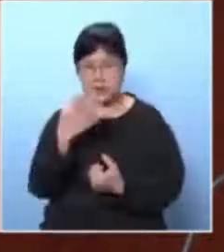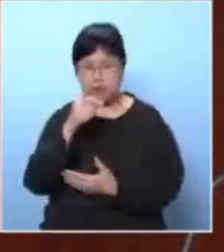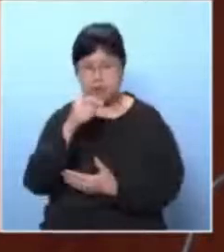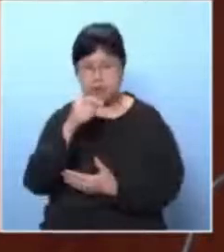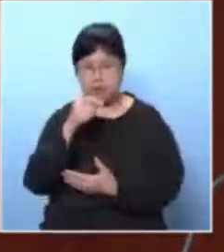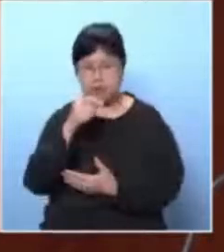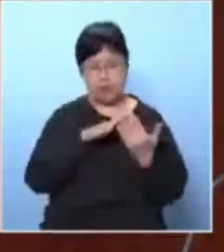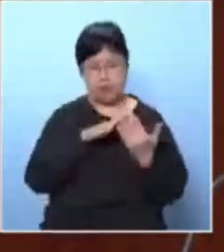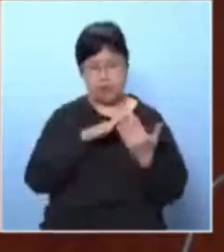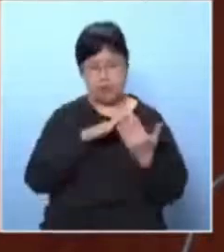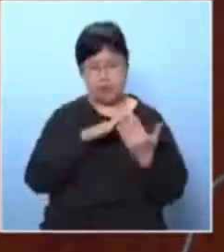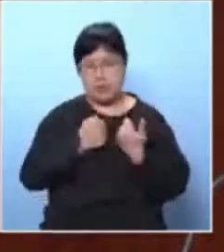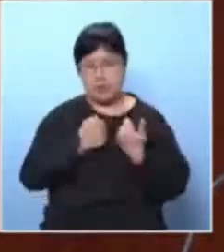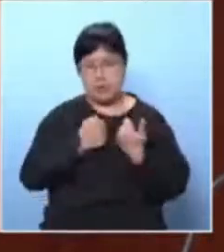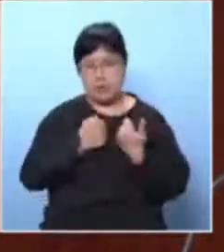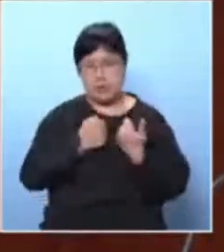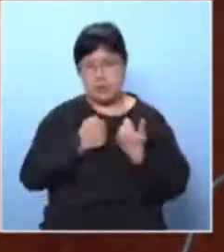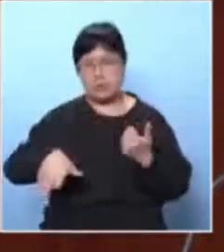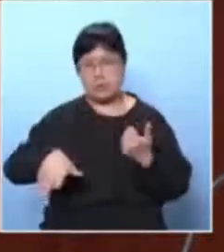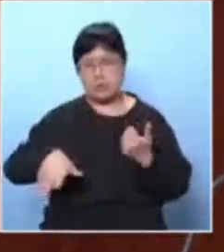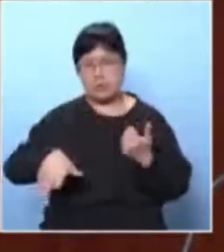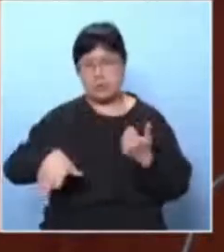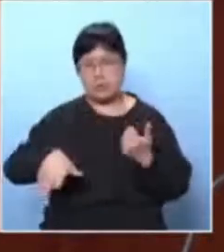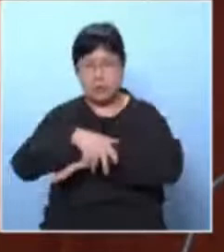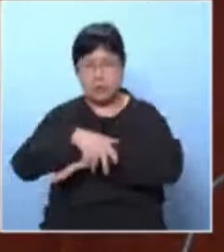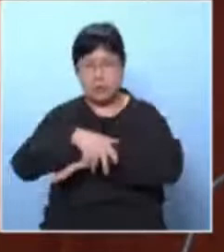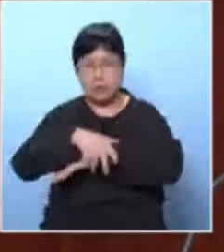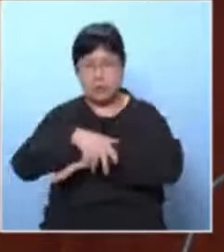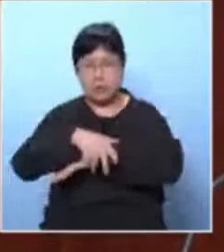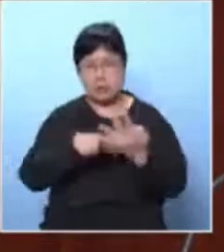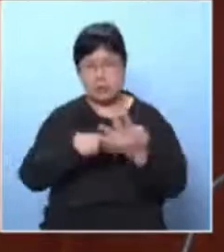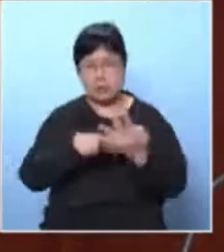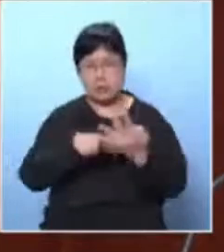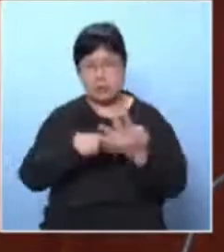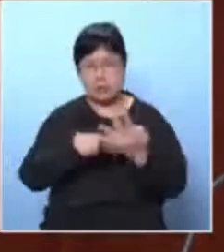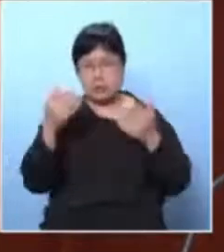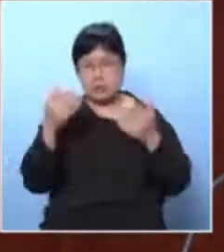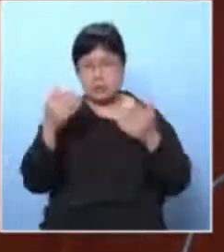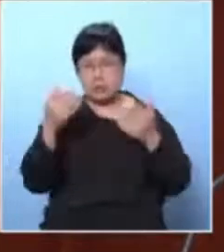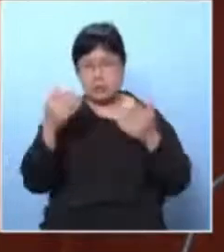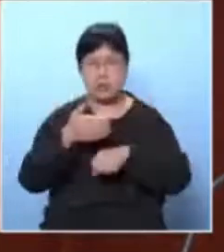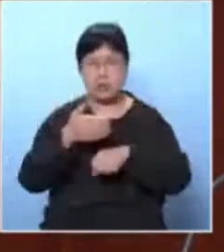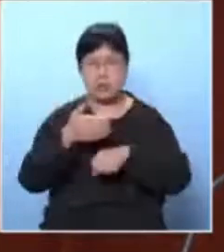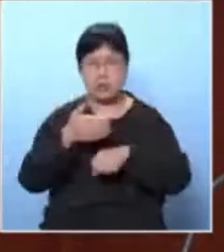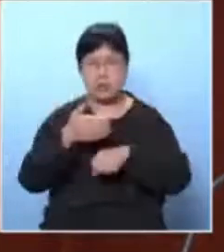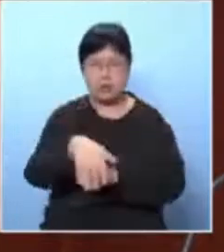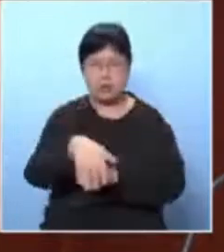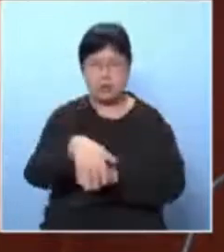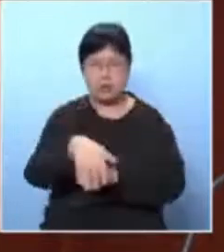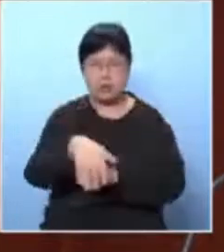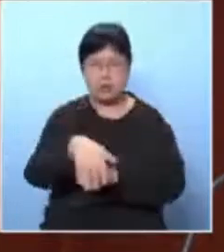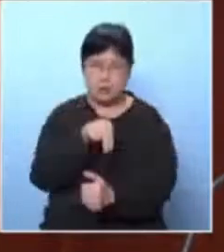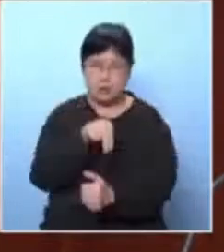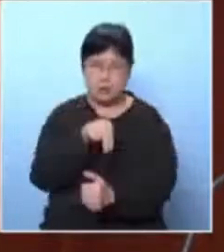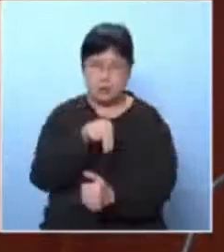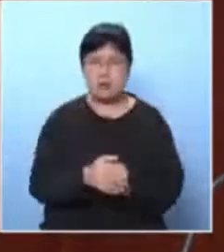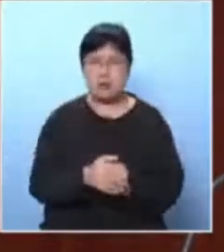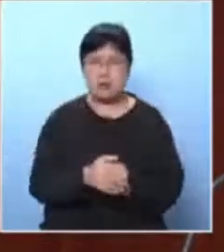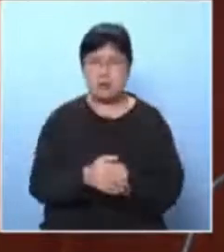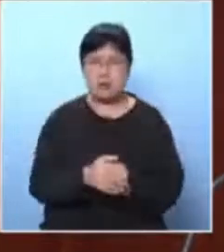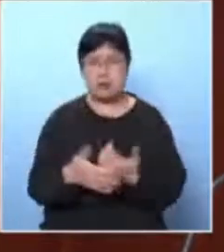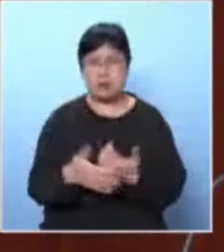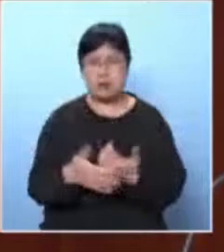Project, starting from next April, the incentive payments at the standard rate of $25 per hour for home-based